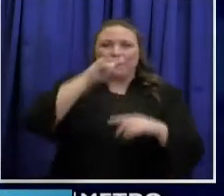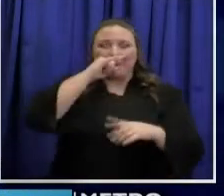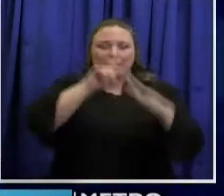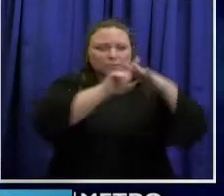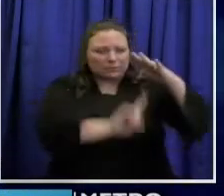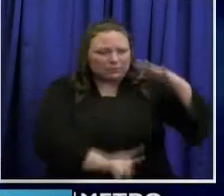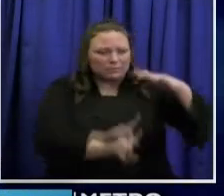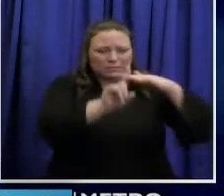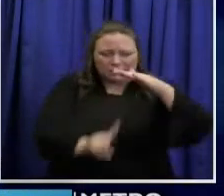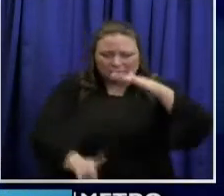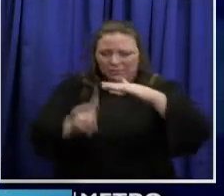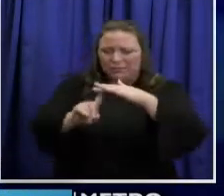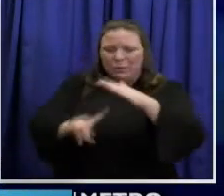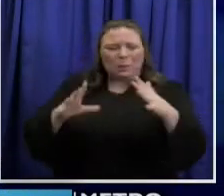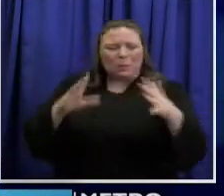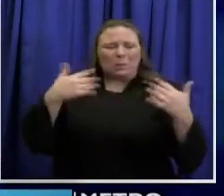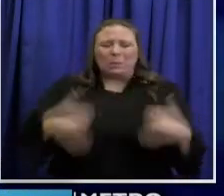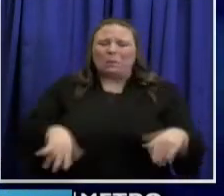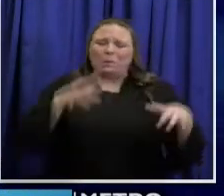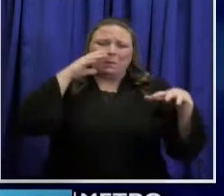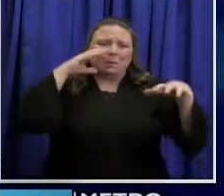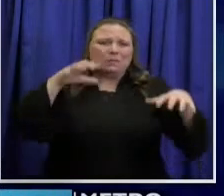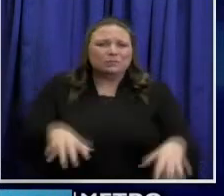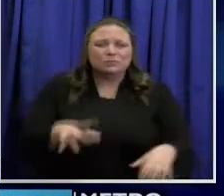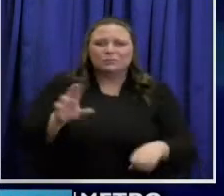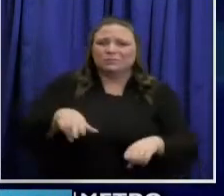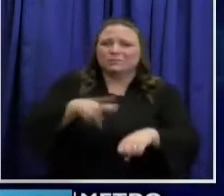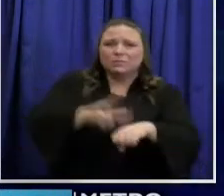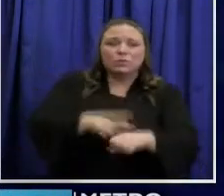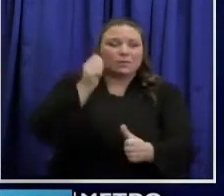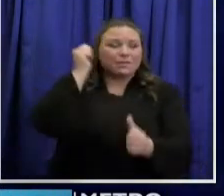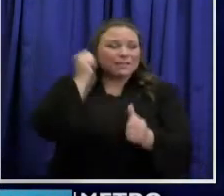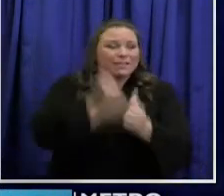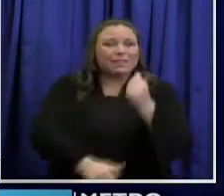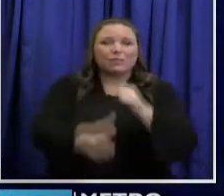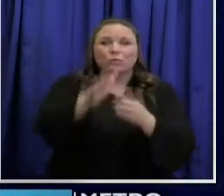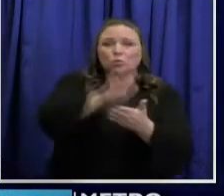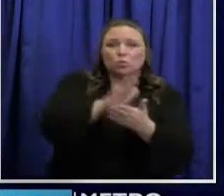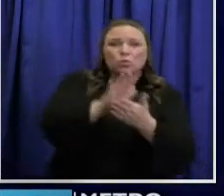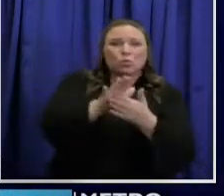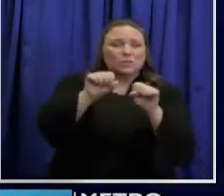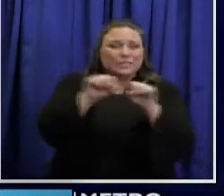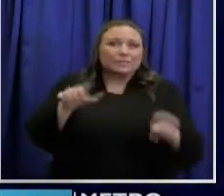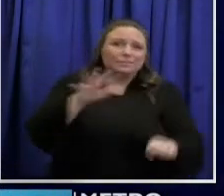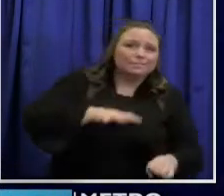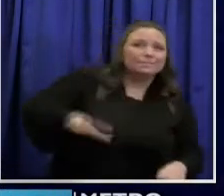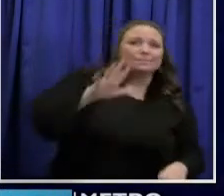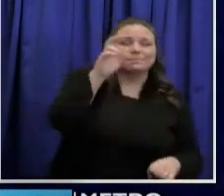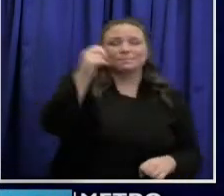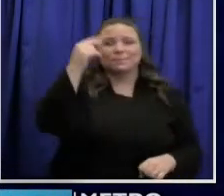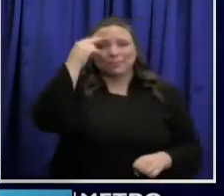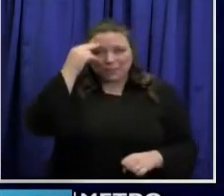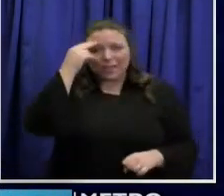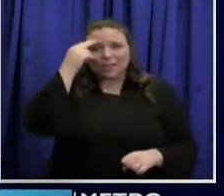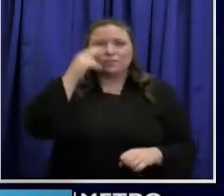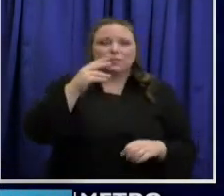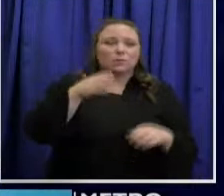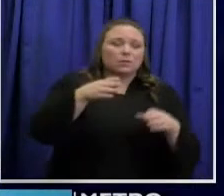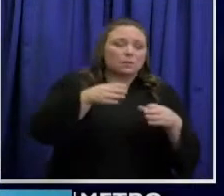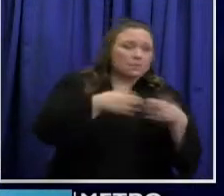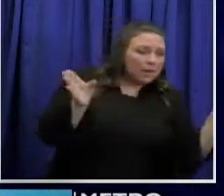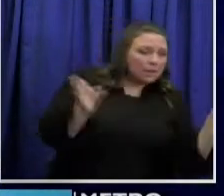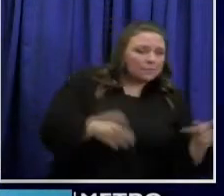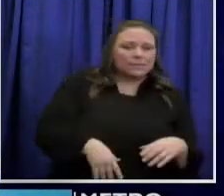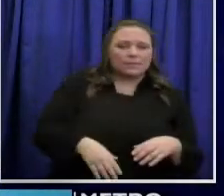That's alarming. And of course, every school system in Nashville, public,